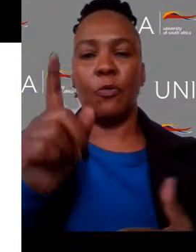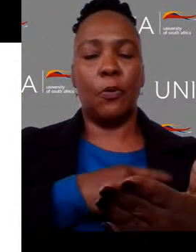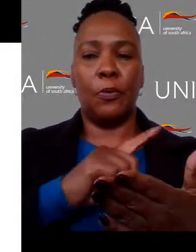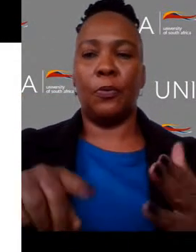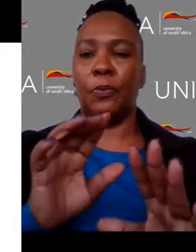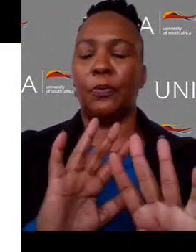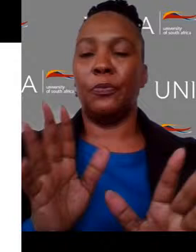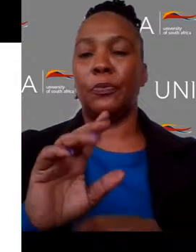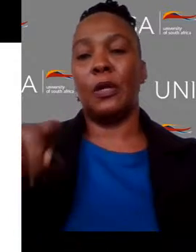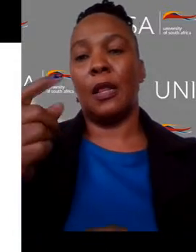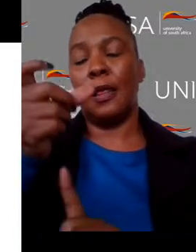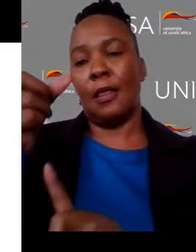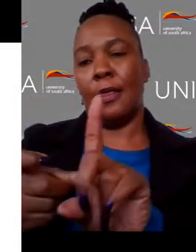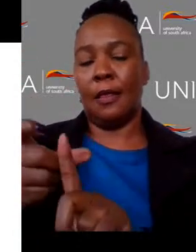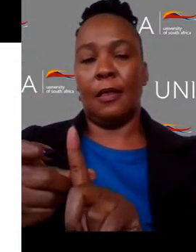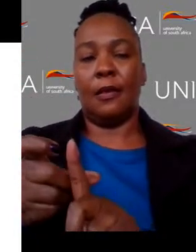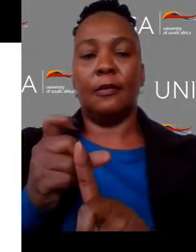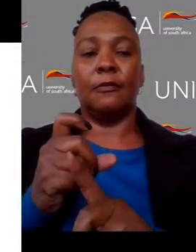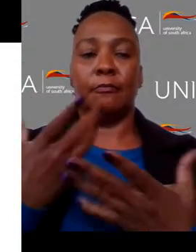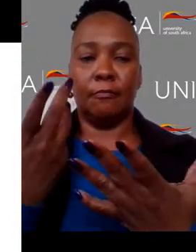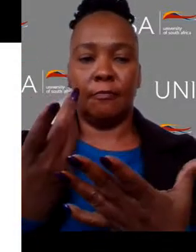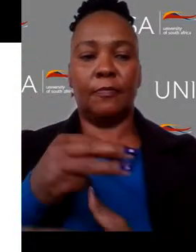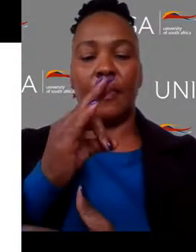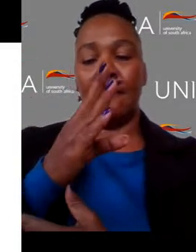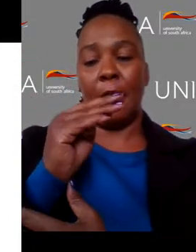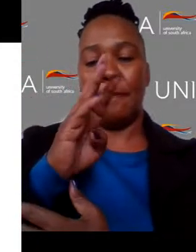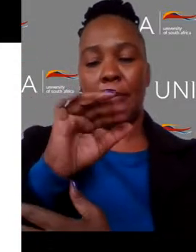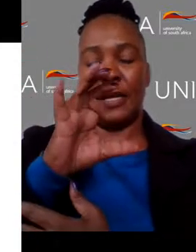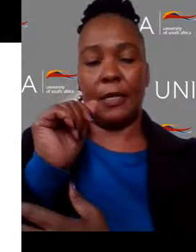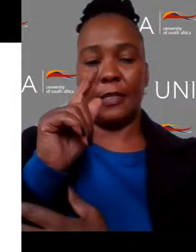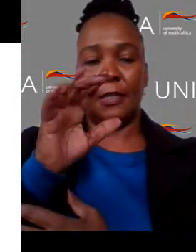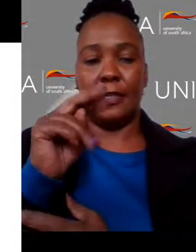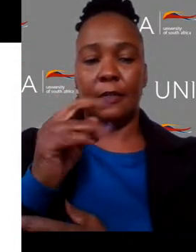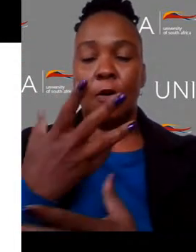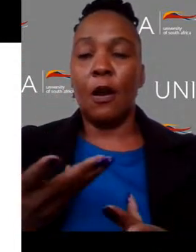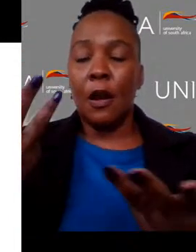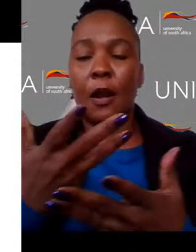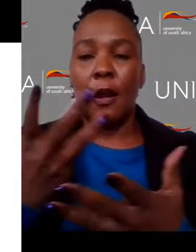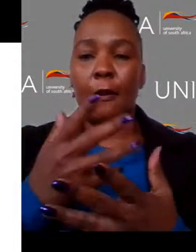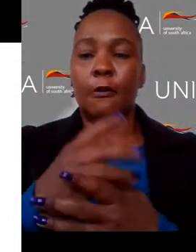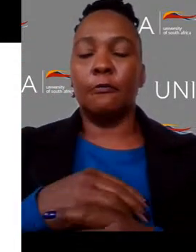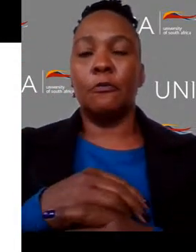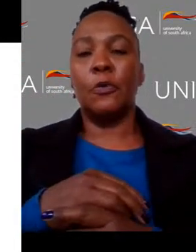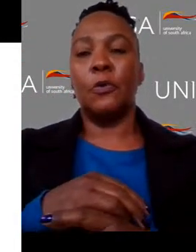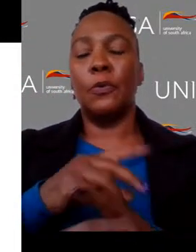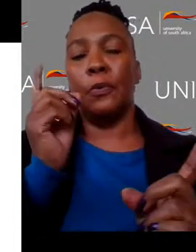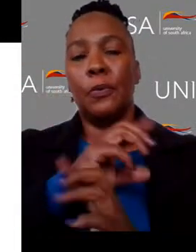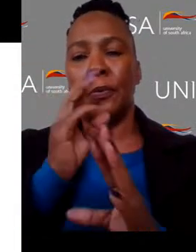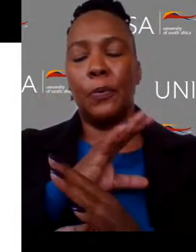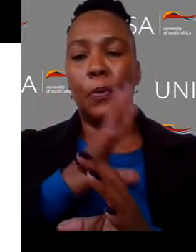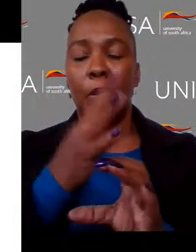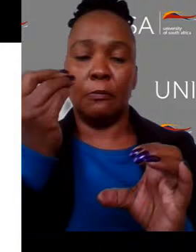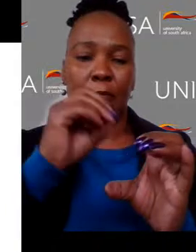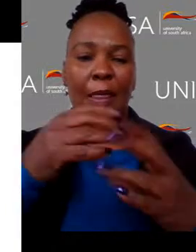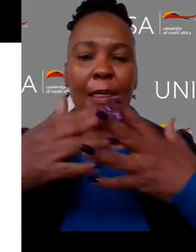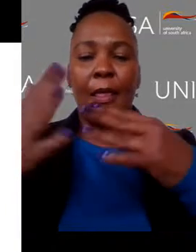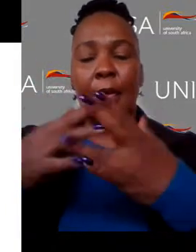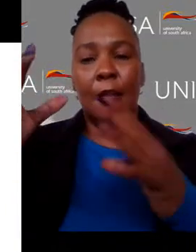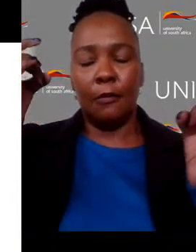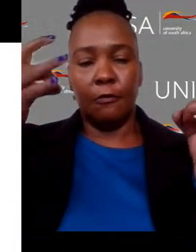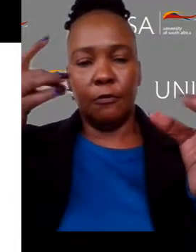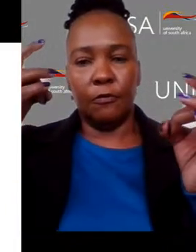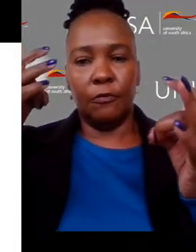falsification. Fabrication, on the other hand, is where you falsify or invent any information